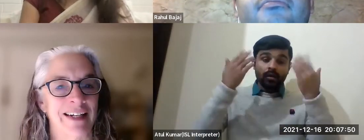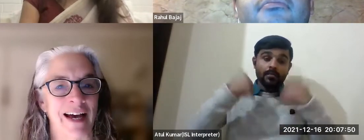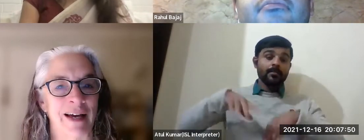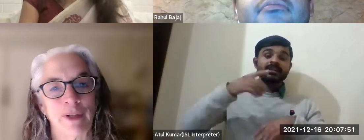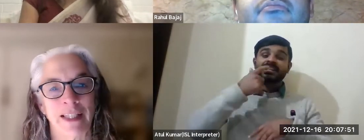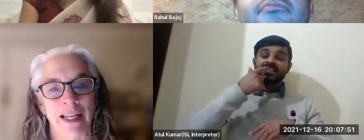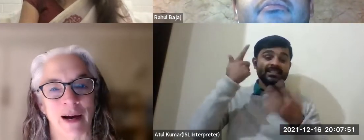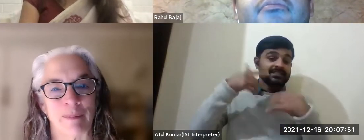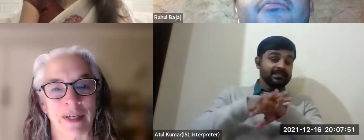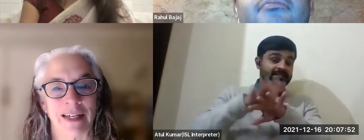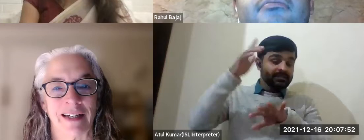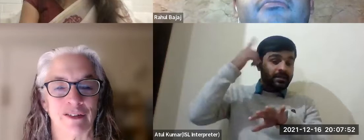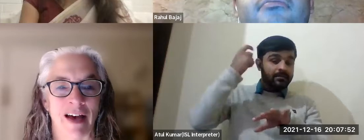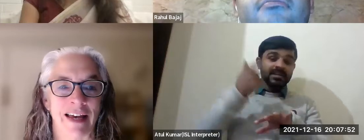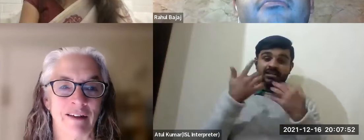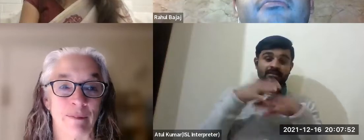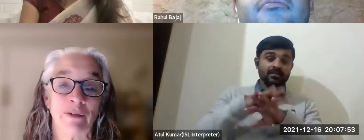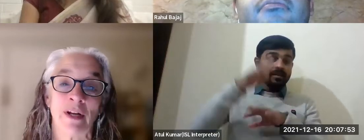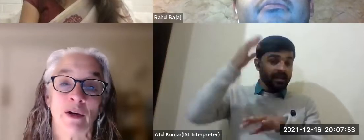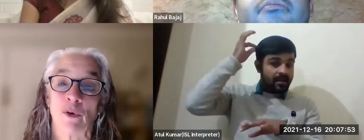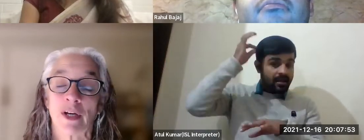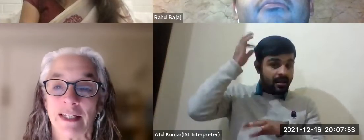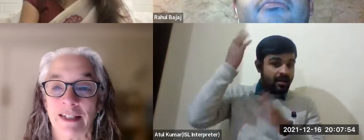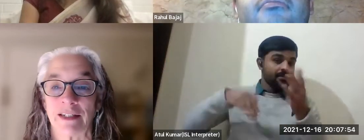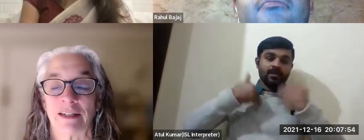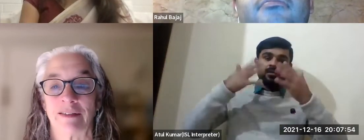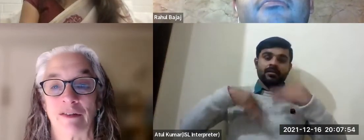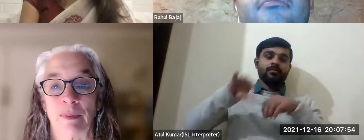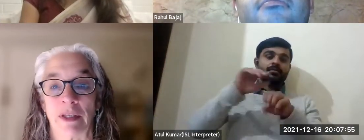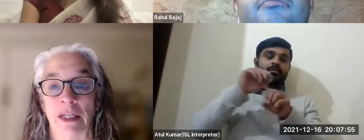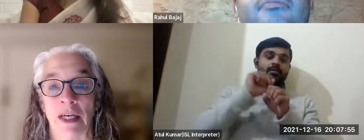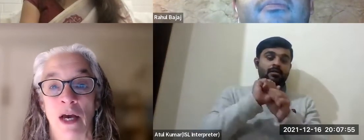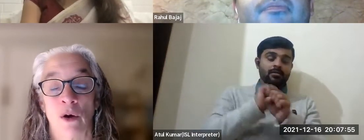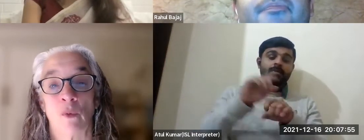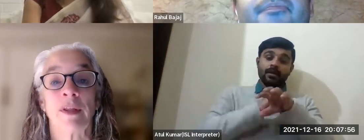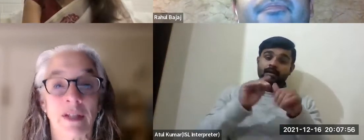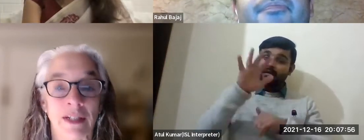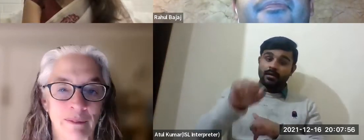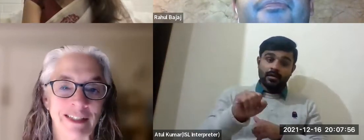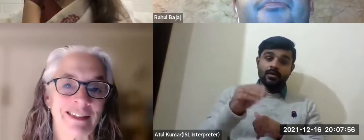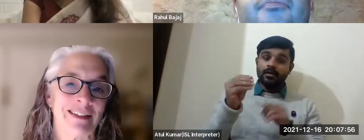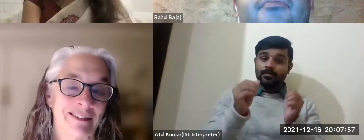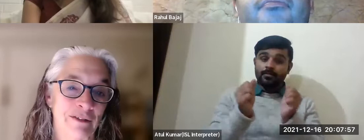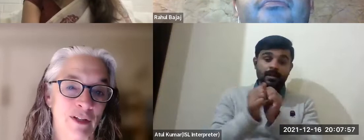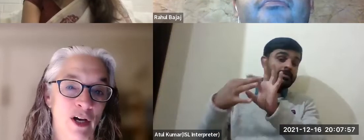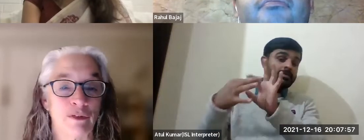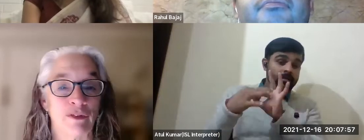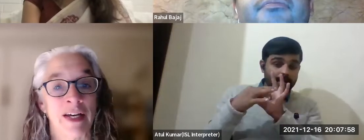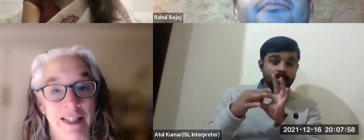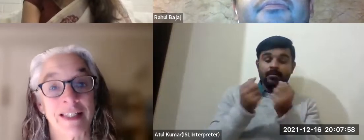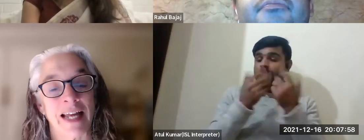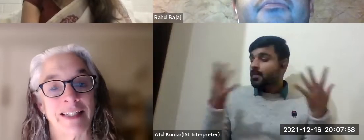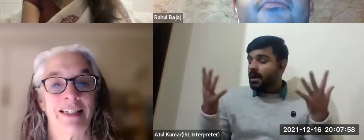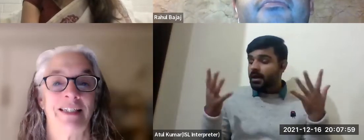hair, and I point that out because I have been working in digital accessibility with collaboration instead of